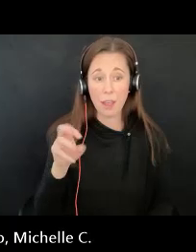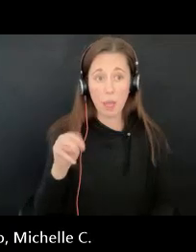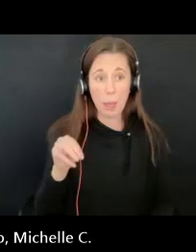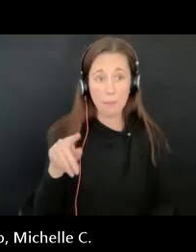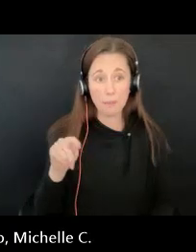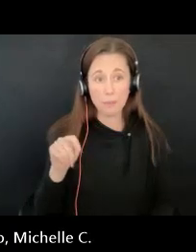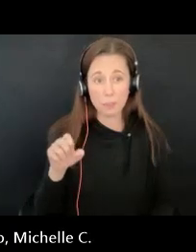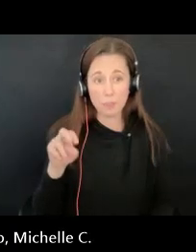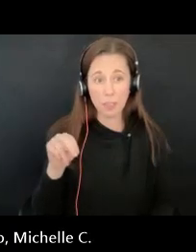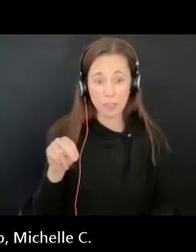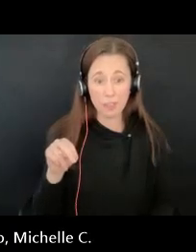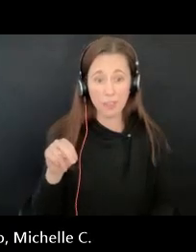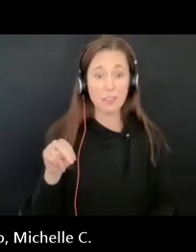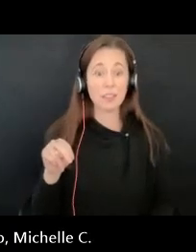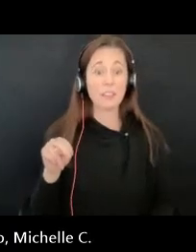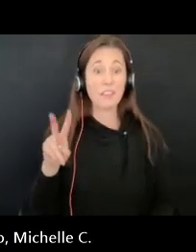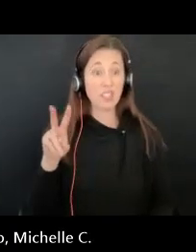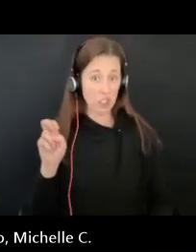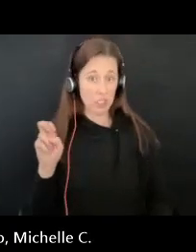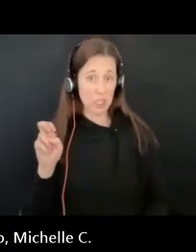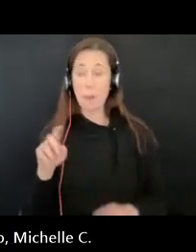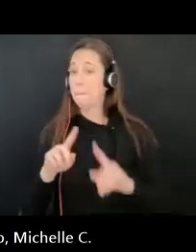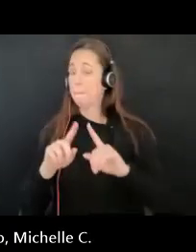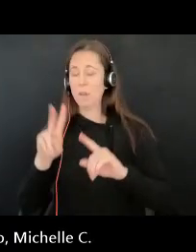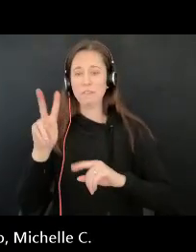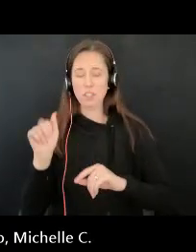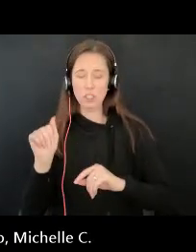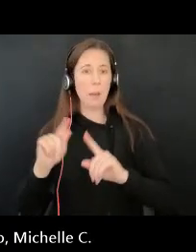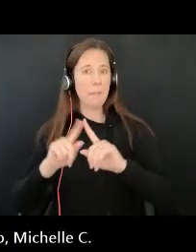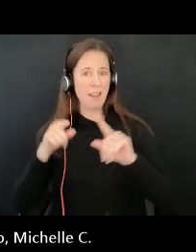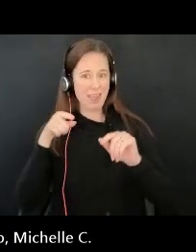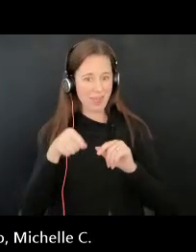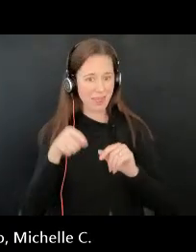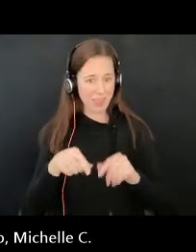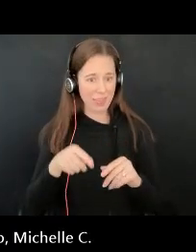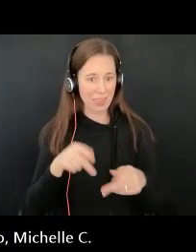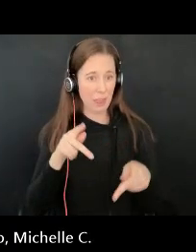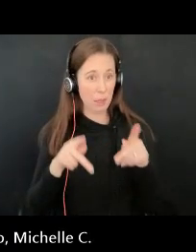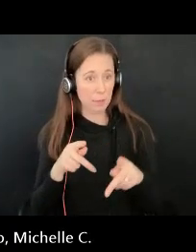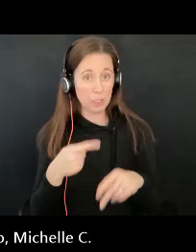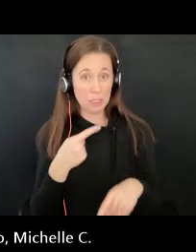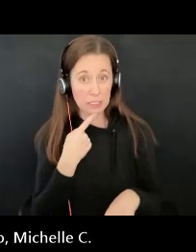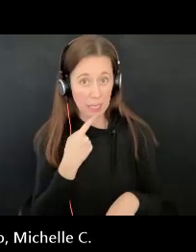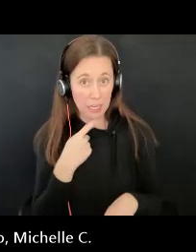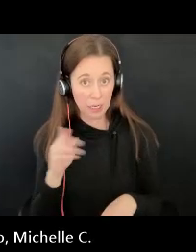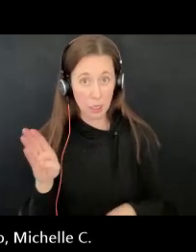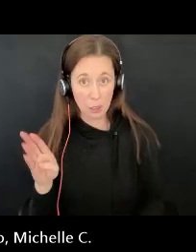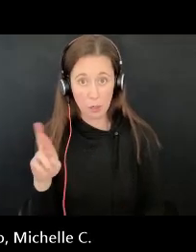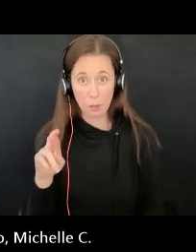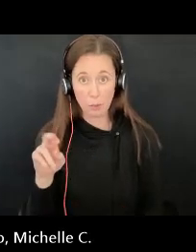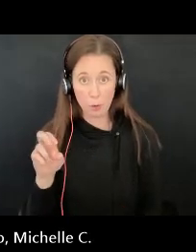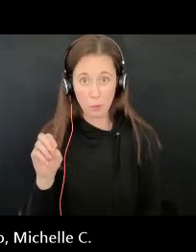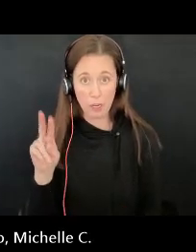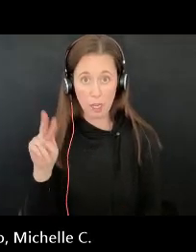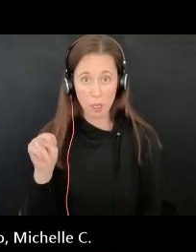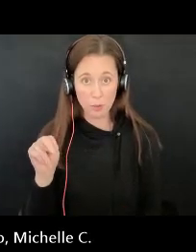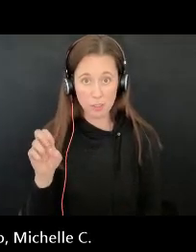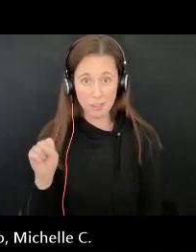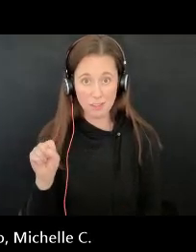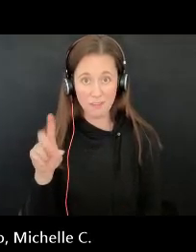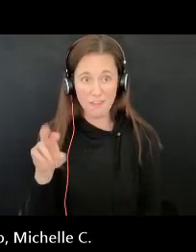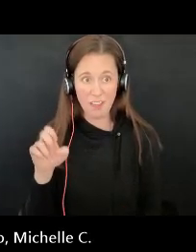that stated Brownsville, Virginia, as being the birthplace of this enslaved individual. At the time of his